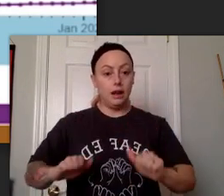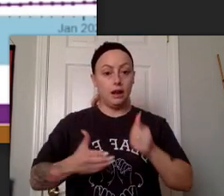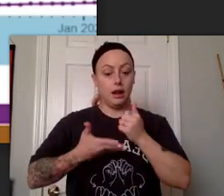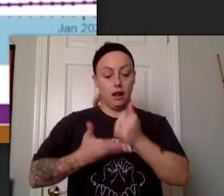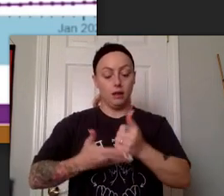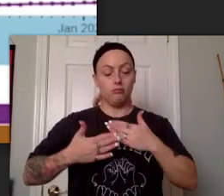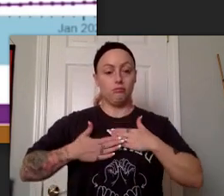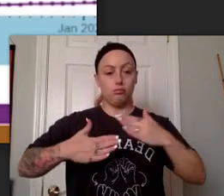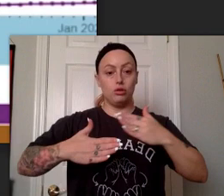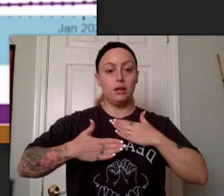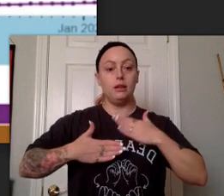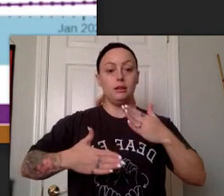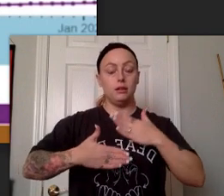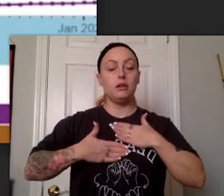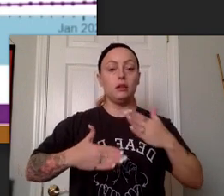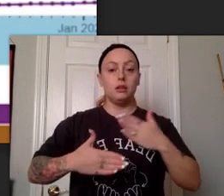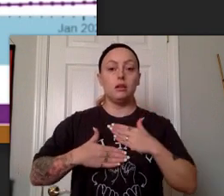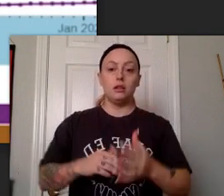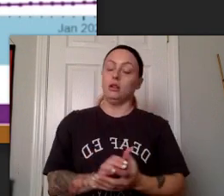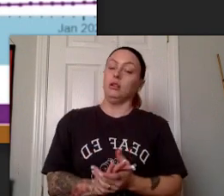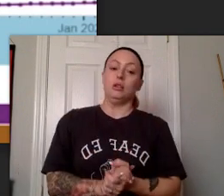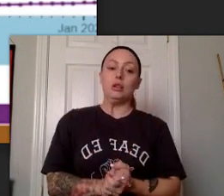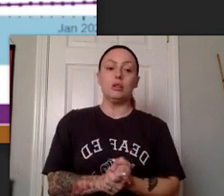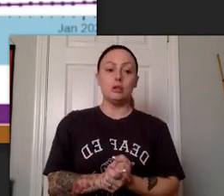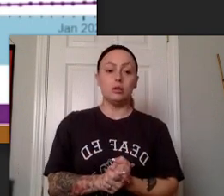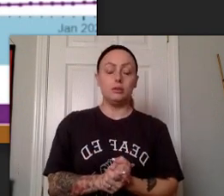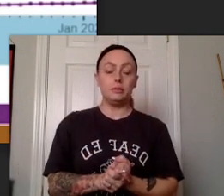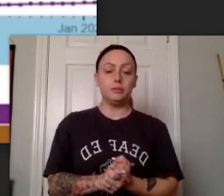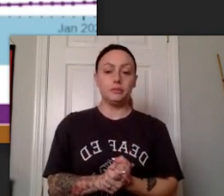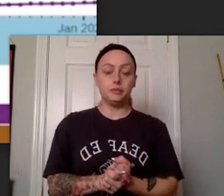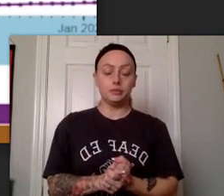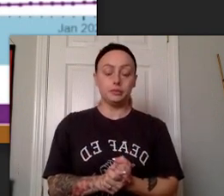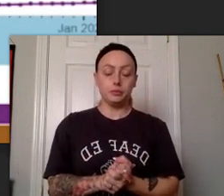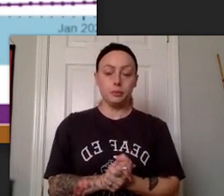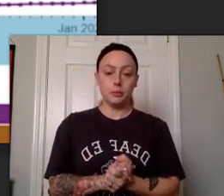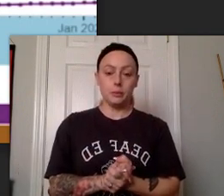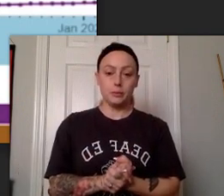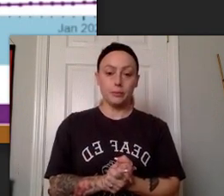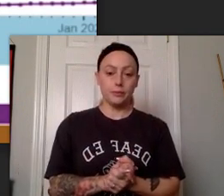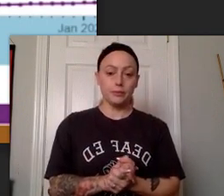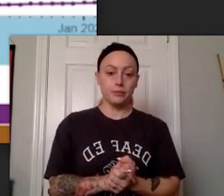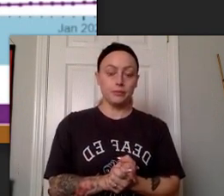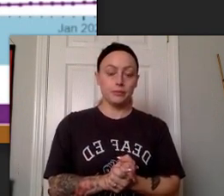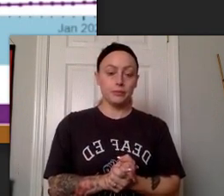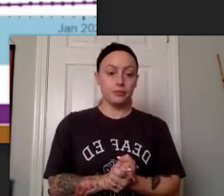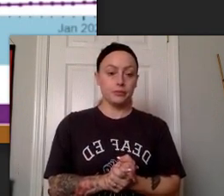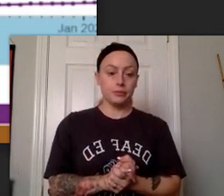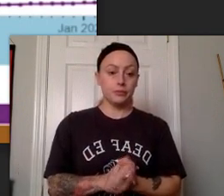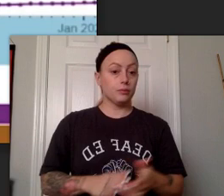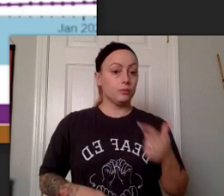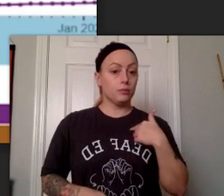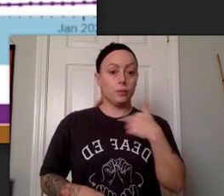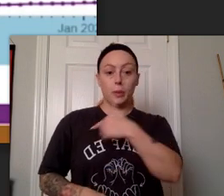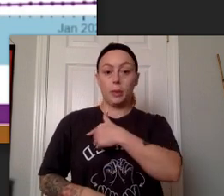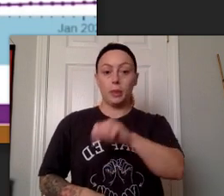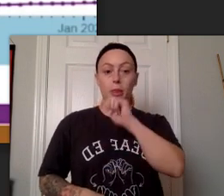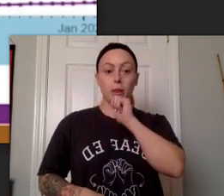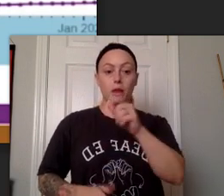so, just to mirror what you have said, Maggie, is that it we don't have to